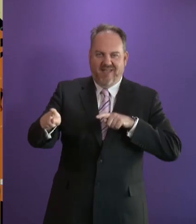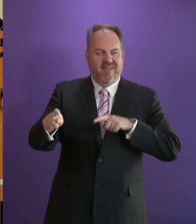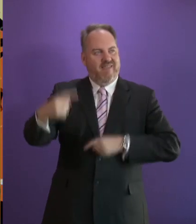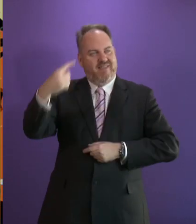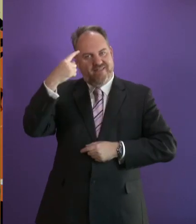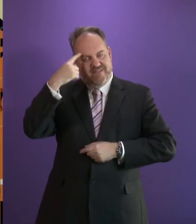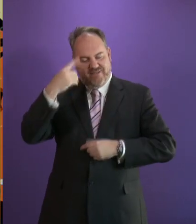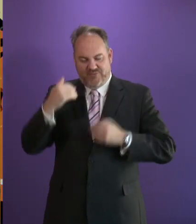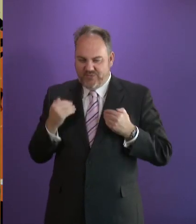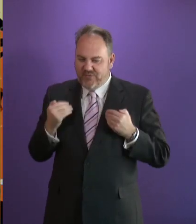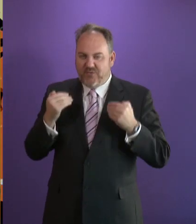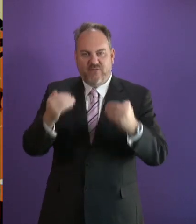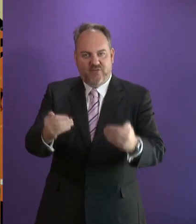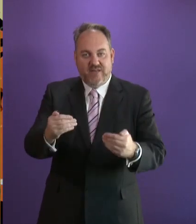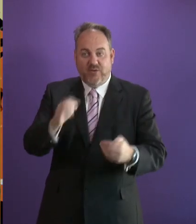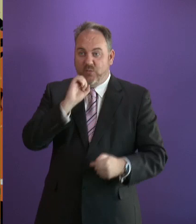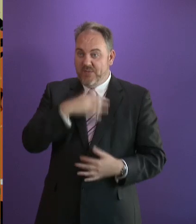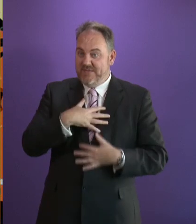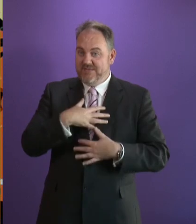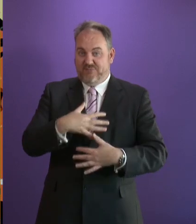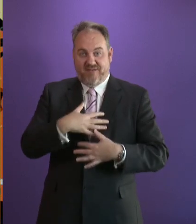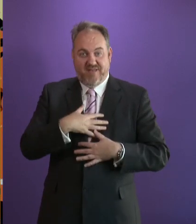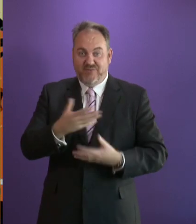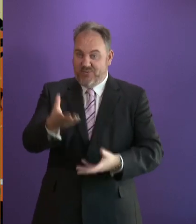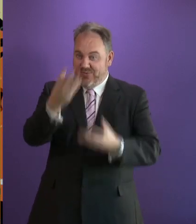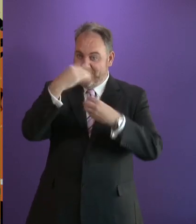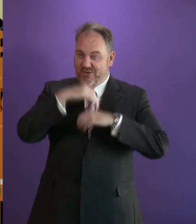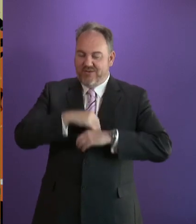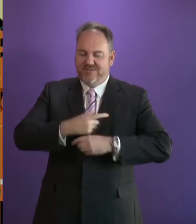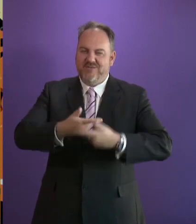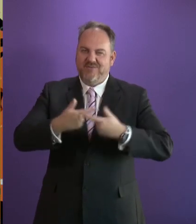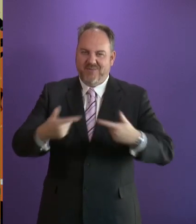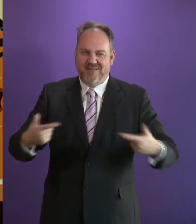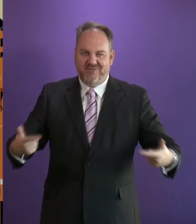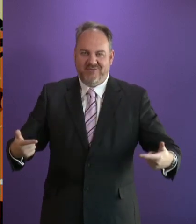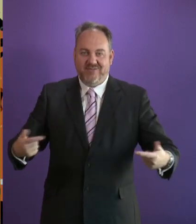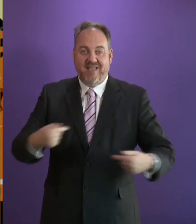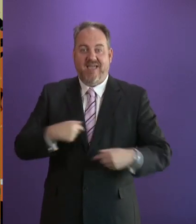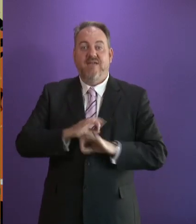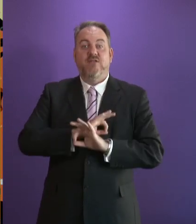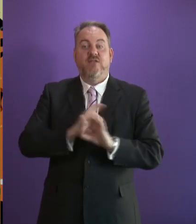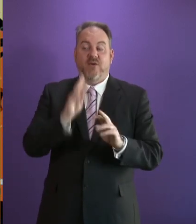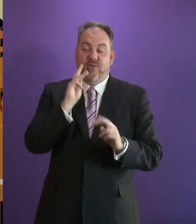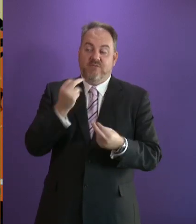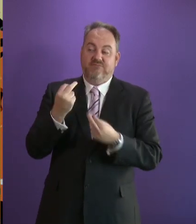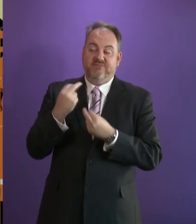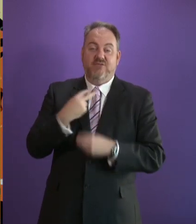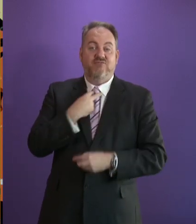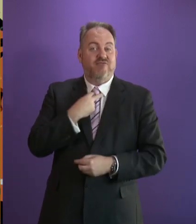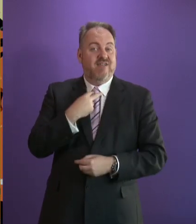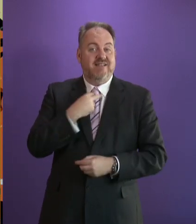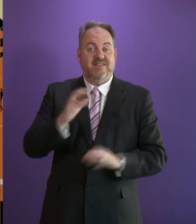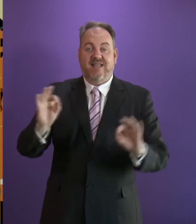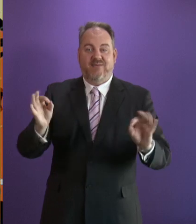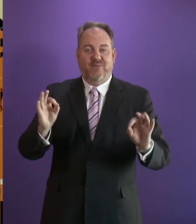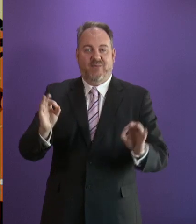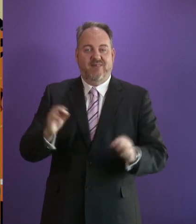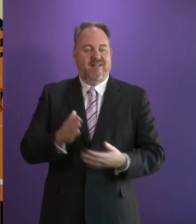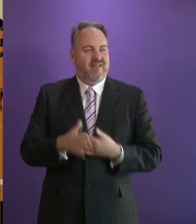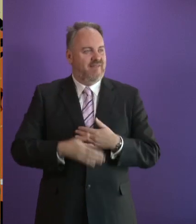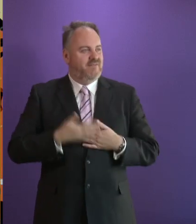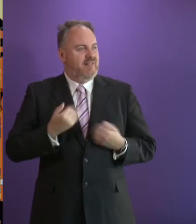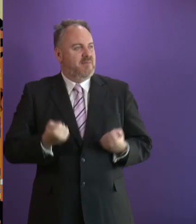end up surprising yourself and learning a lot from some invaluable experiences and opportunities. I don't have any regrets, and I know I wouldn't be anywhere near as confident, capable, or